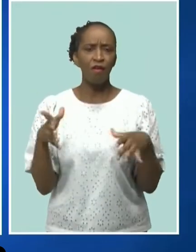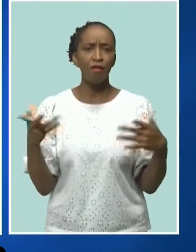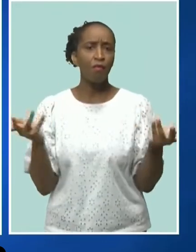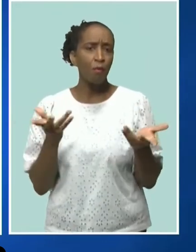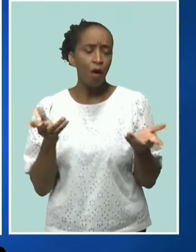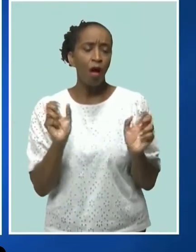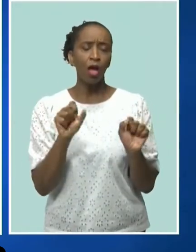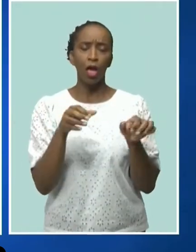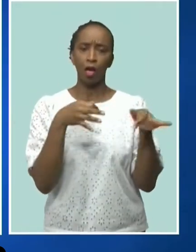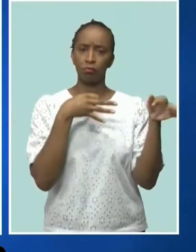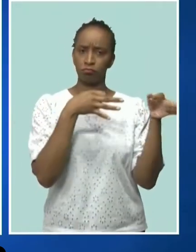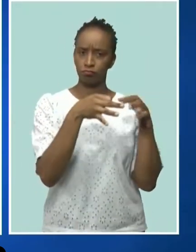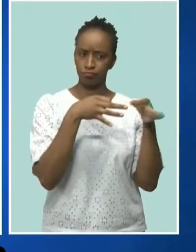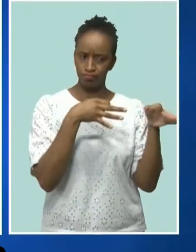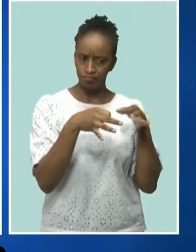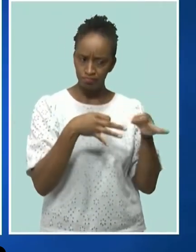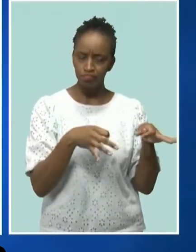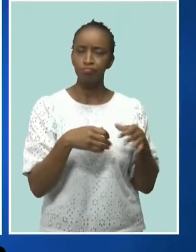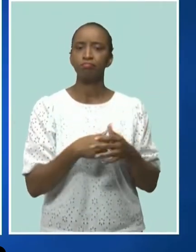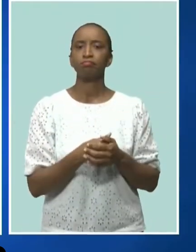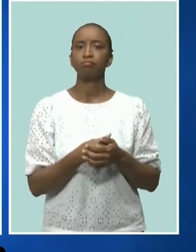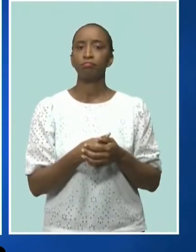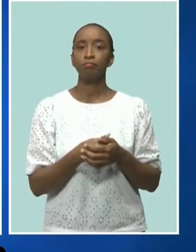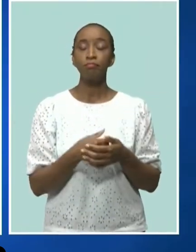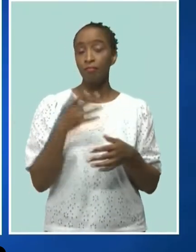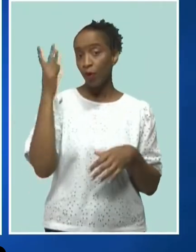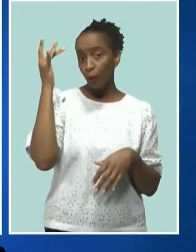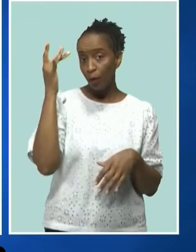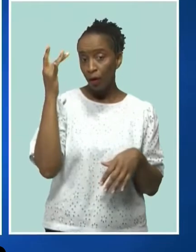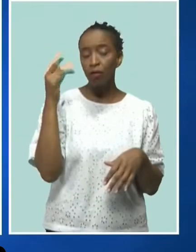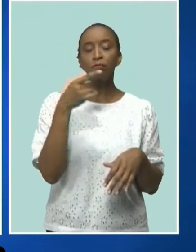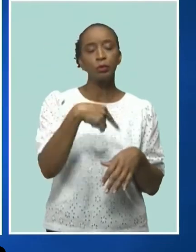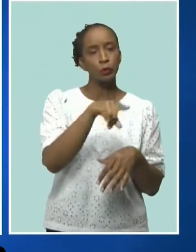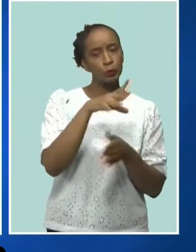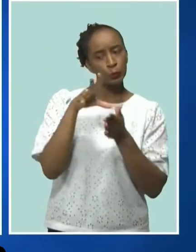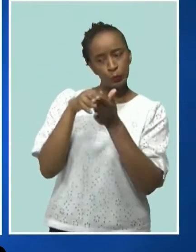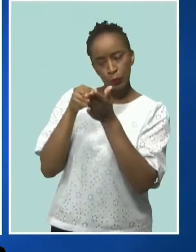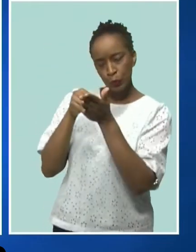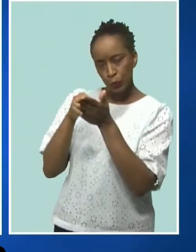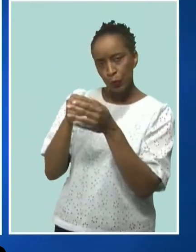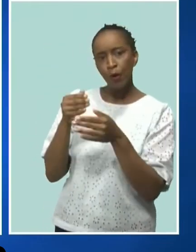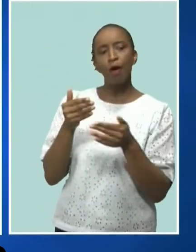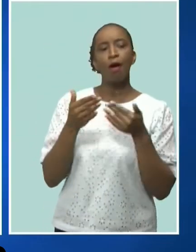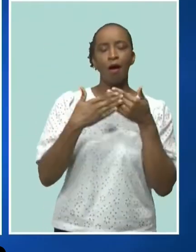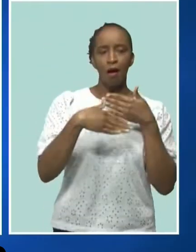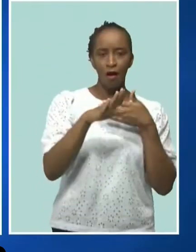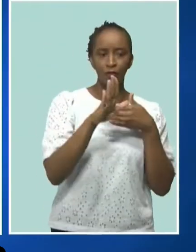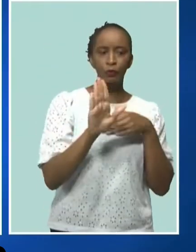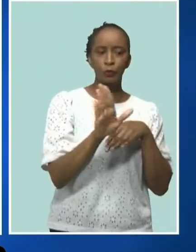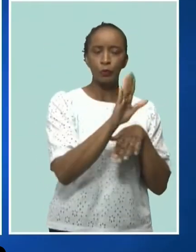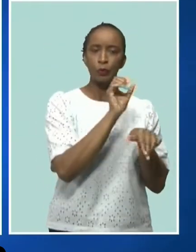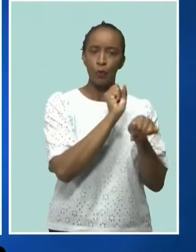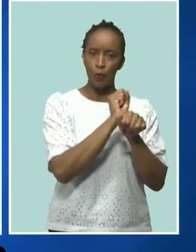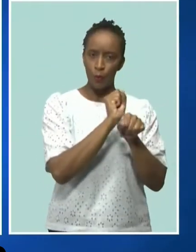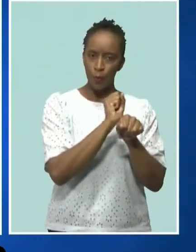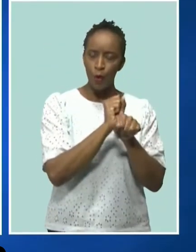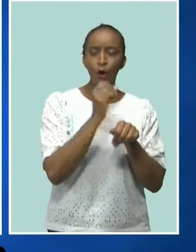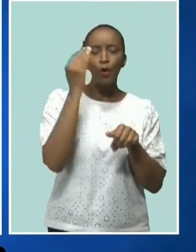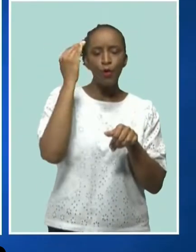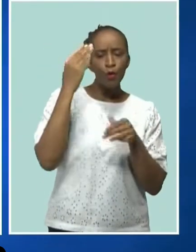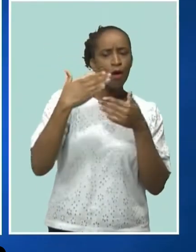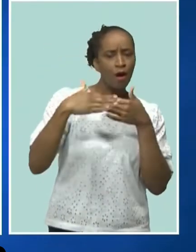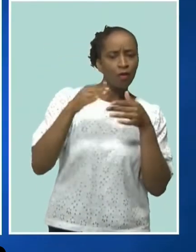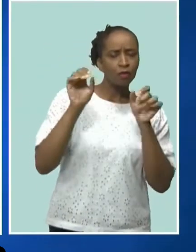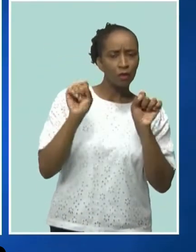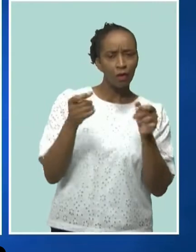that as you do your work, you will have a better understanding of what the next step is. Commissioner of